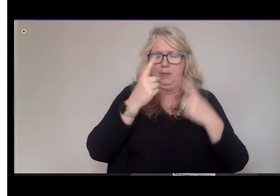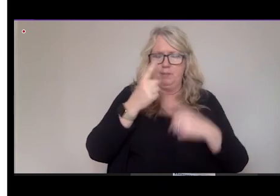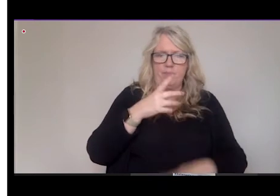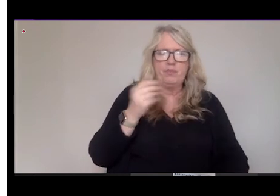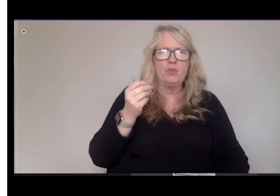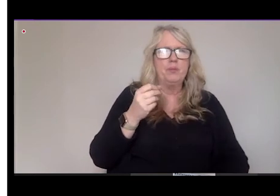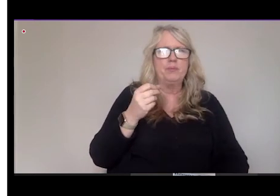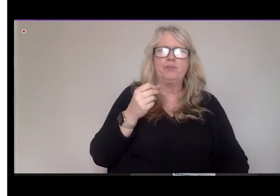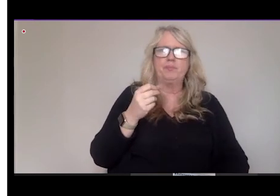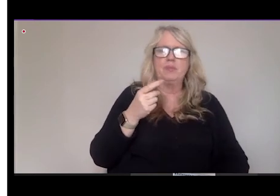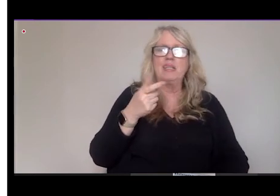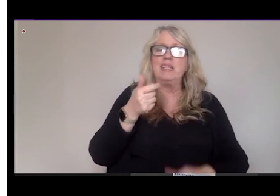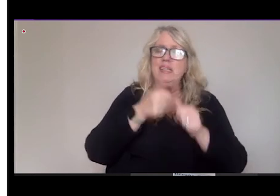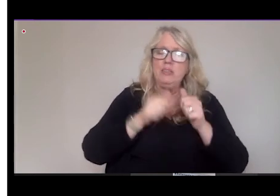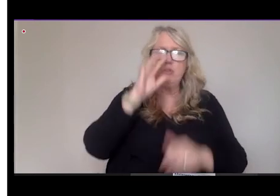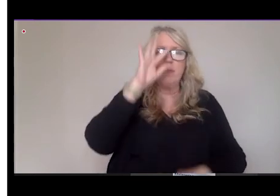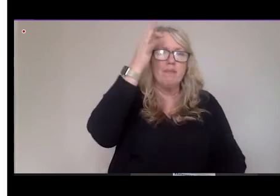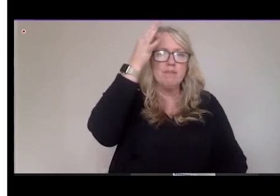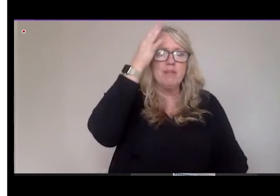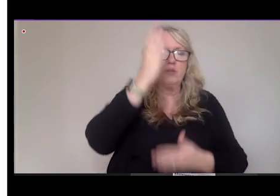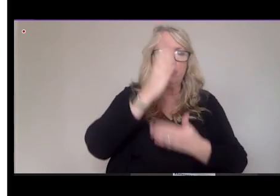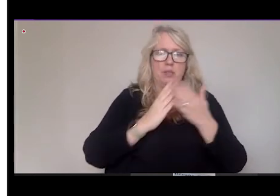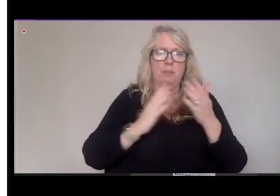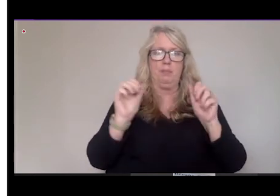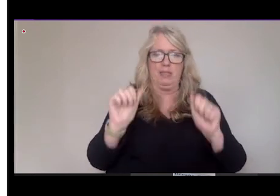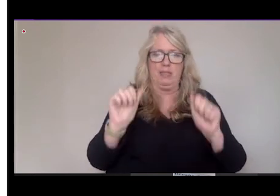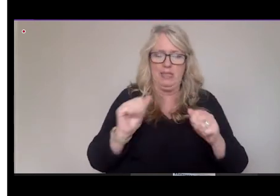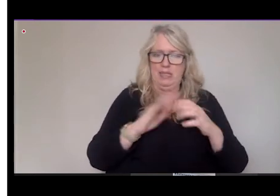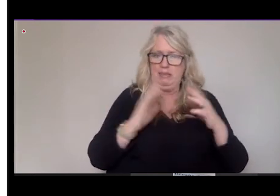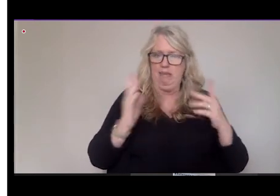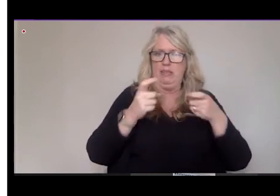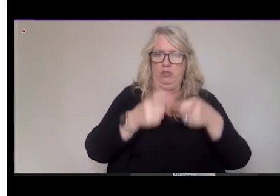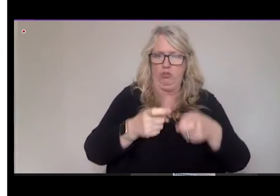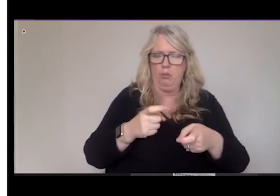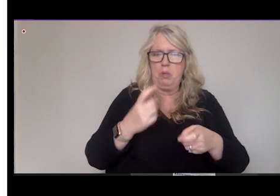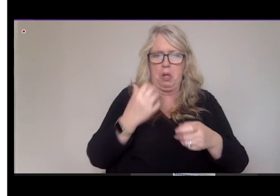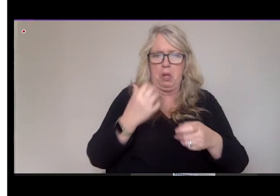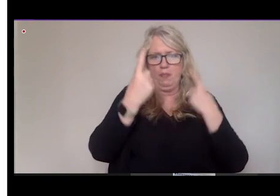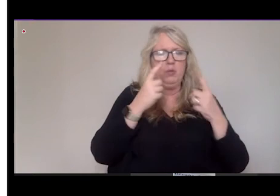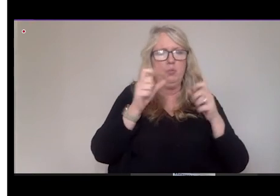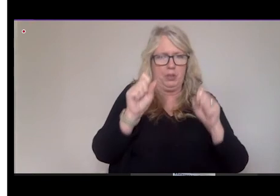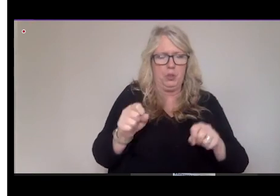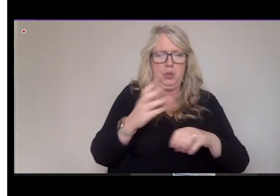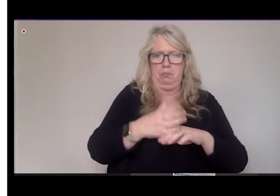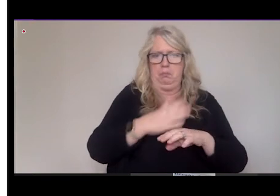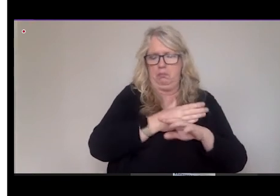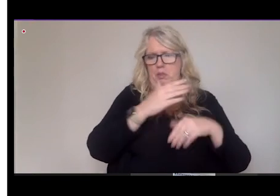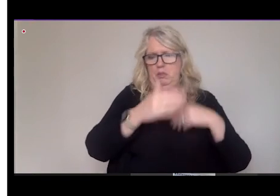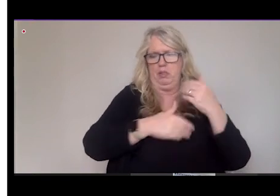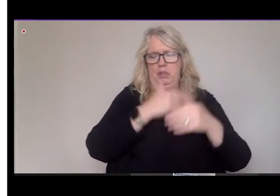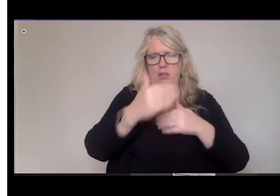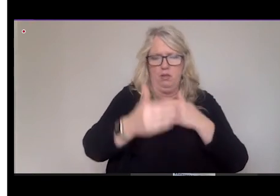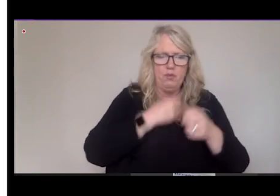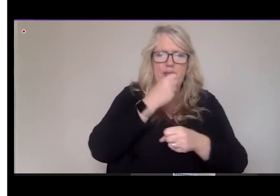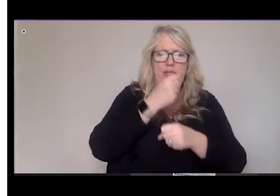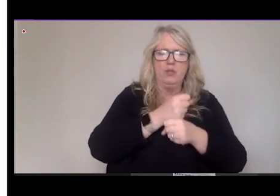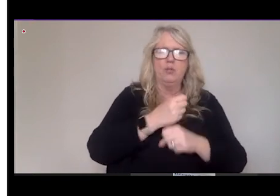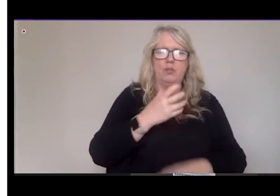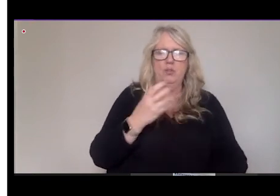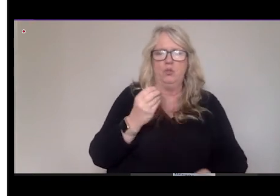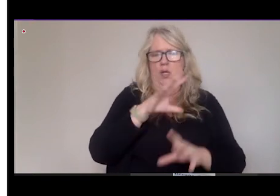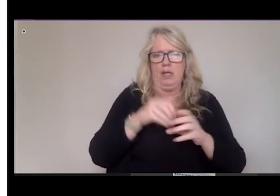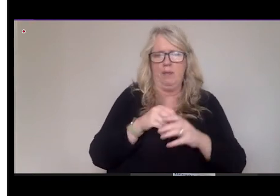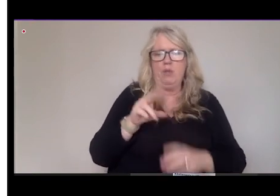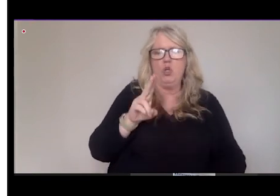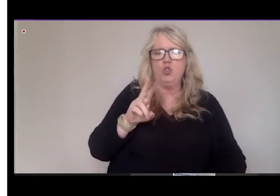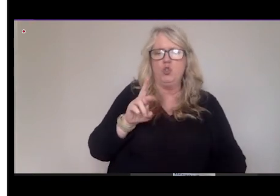So thinking about what each of these federal sectors can contribute, I think we could work on that over the